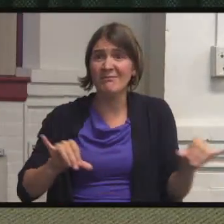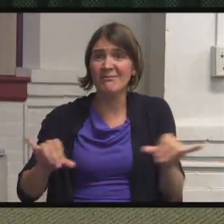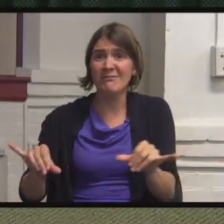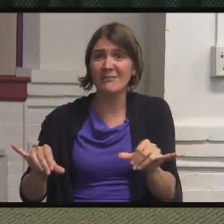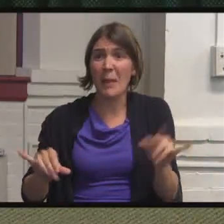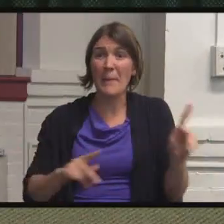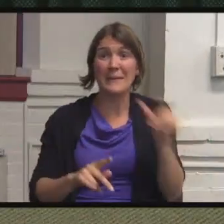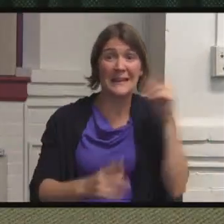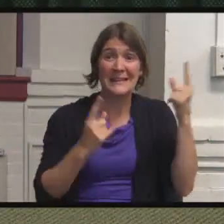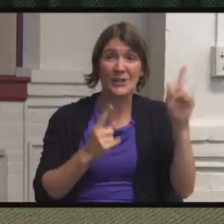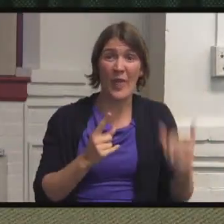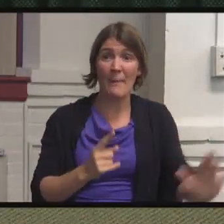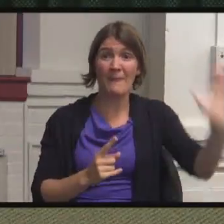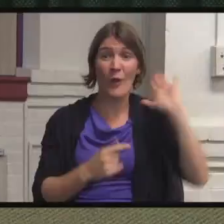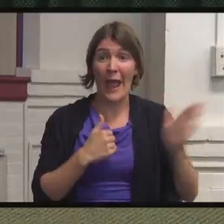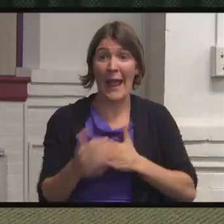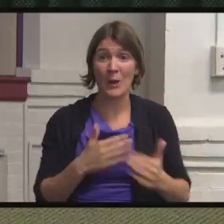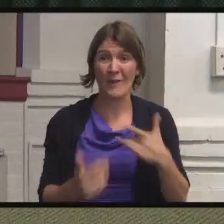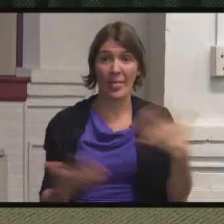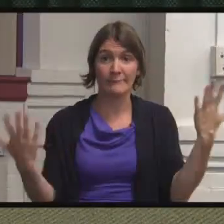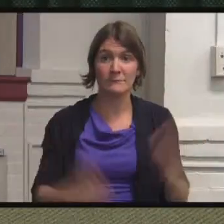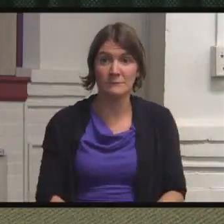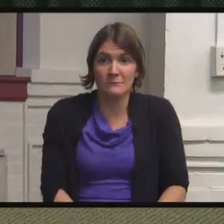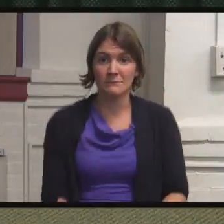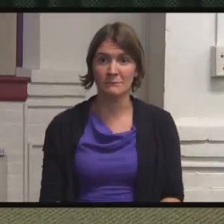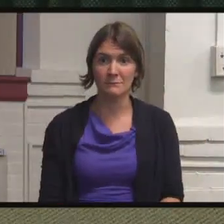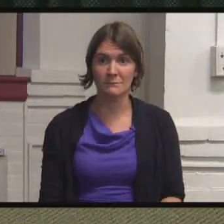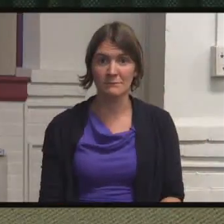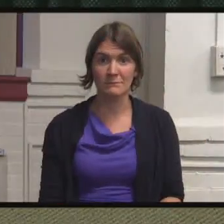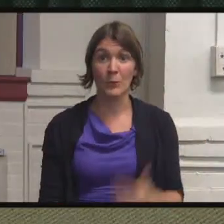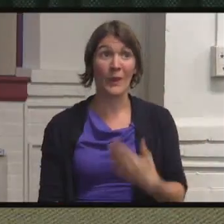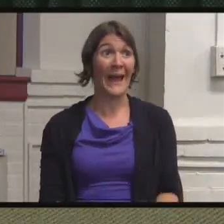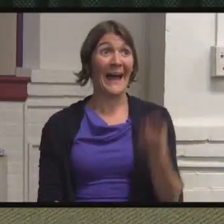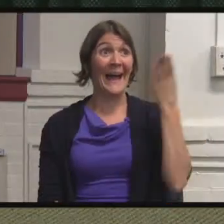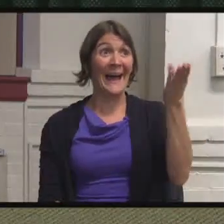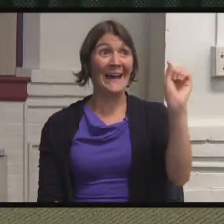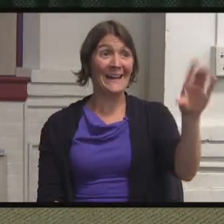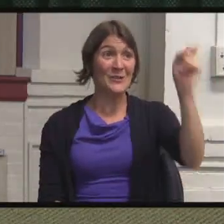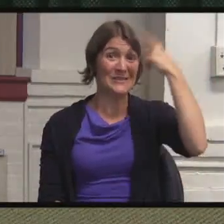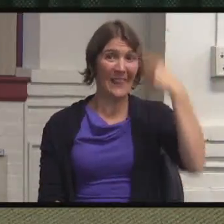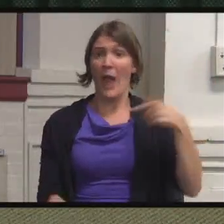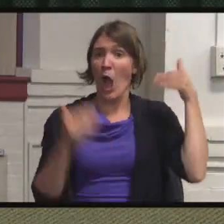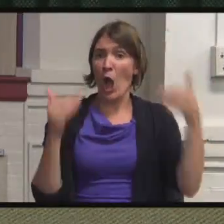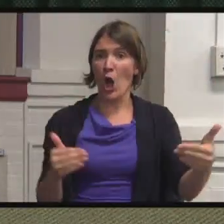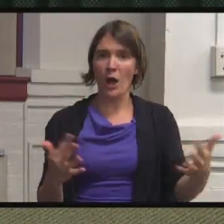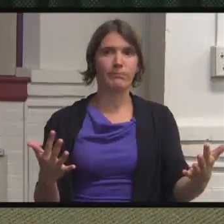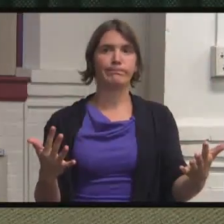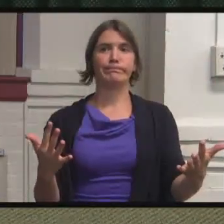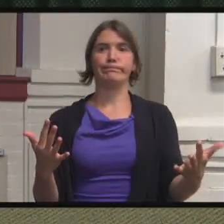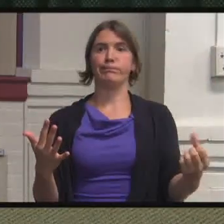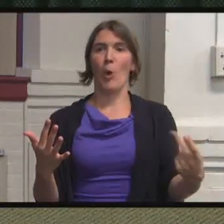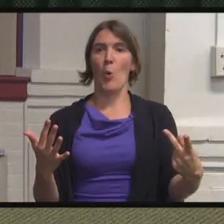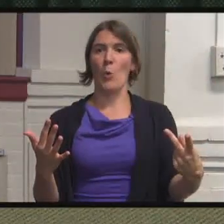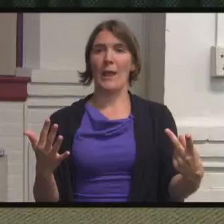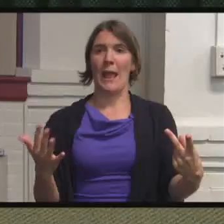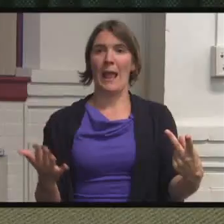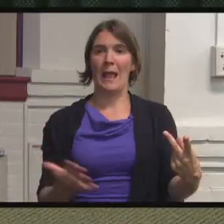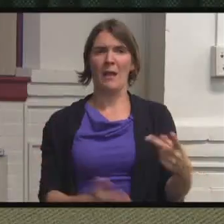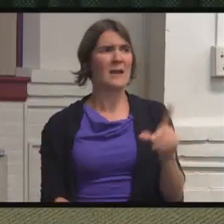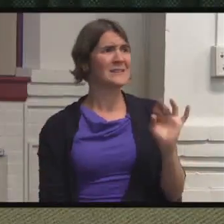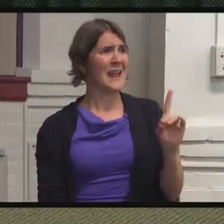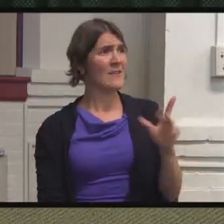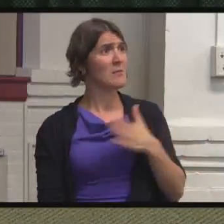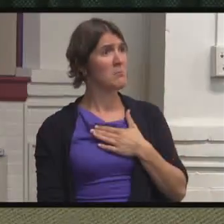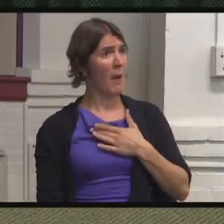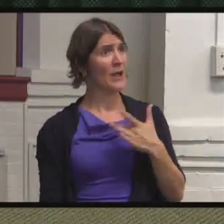not taken into consideration, particularly when the development was approved. So we'll just see what ultimately happens. My concerns were